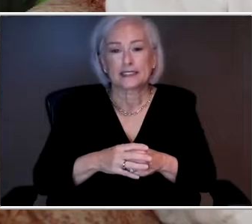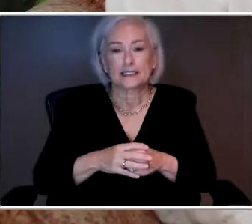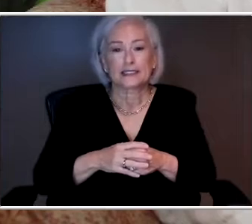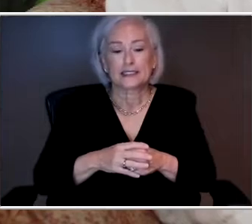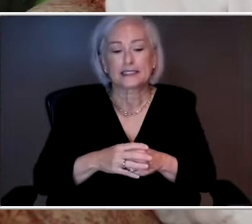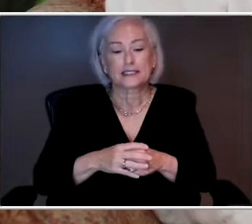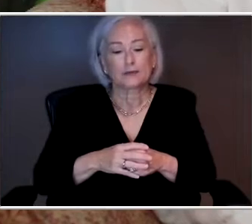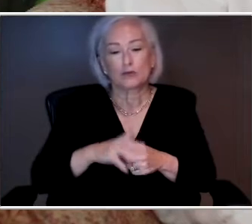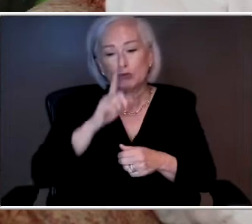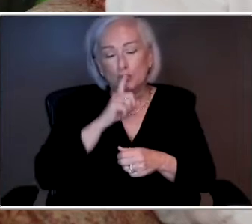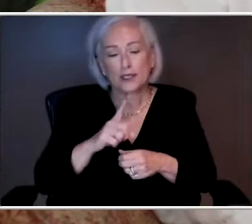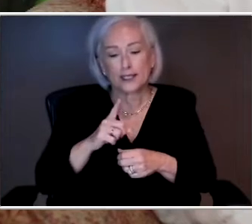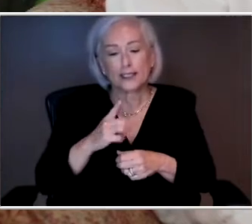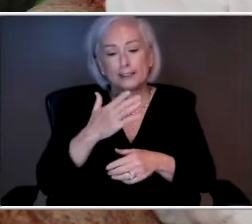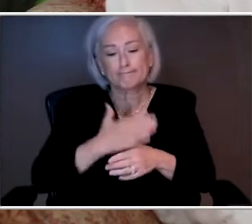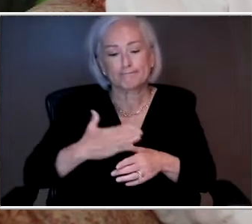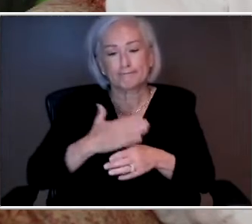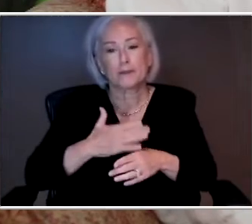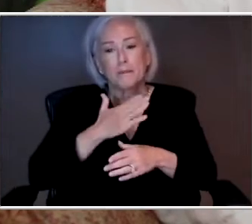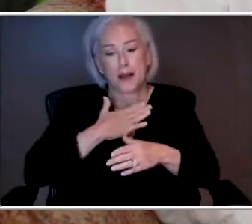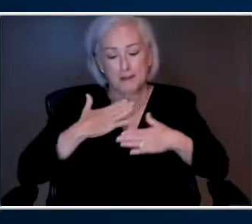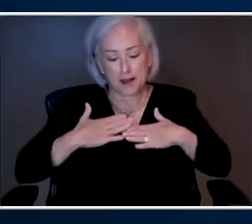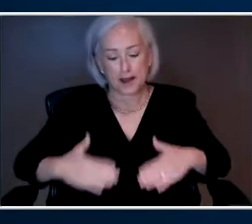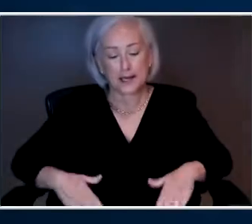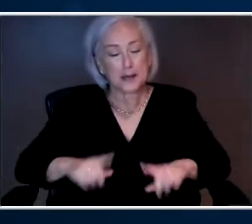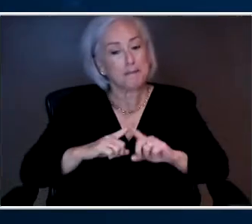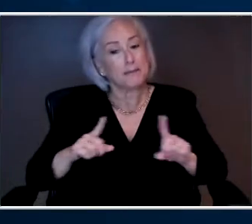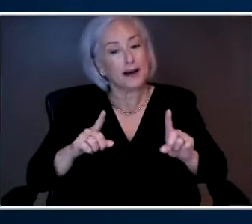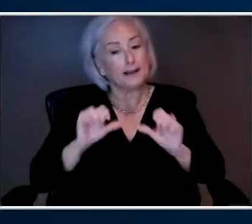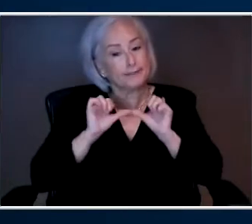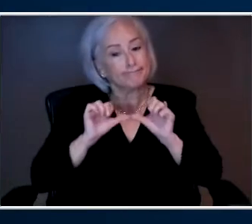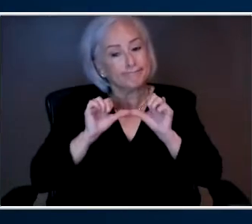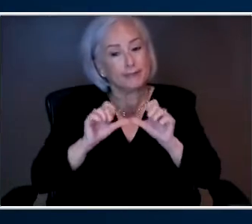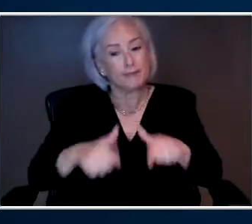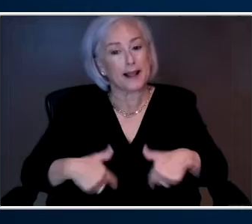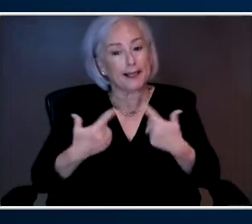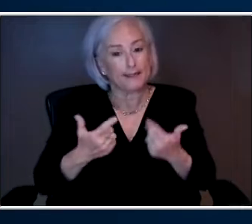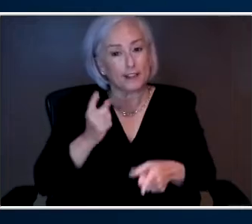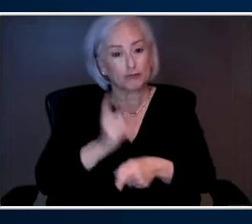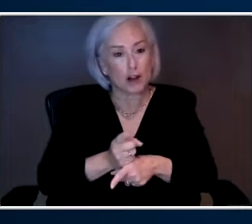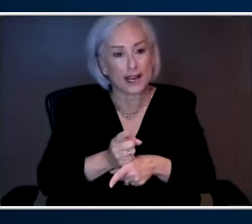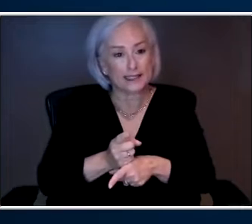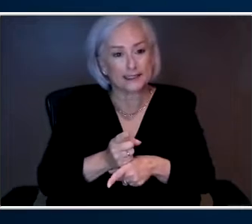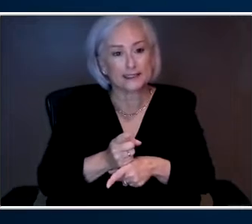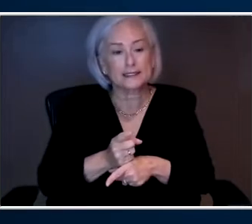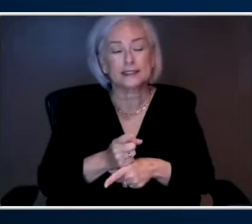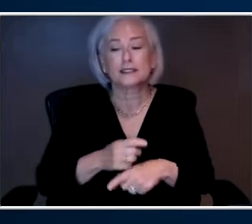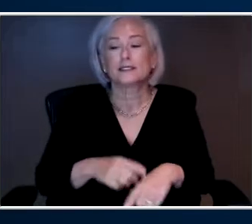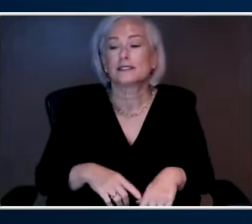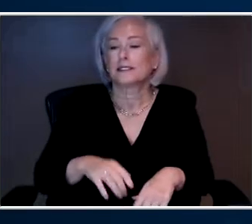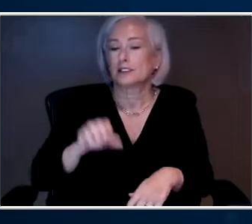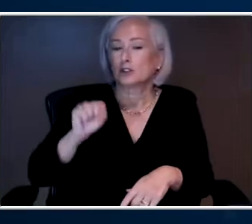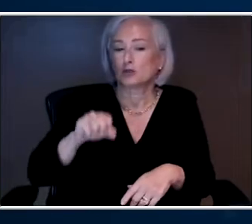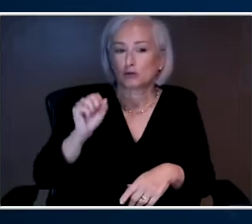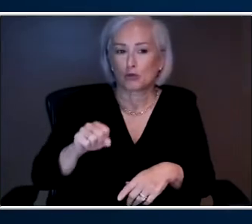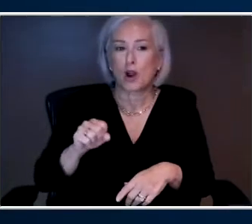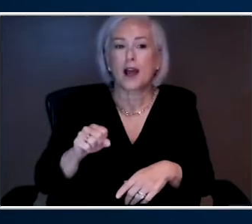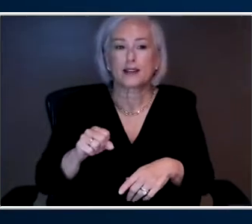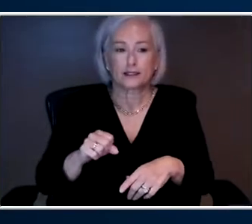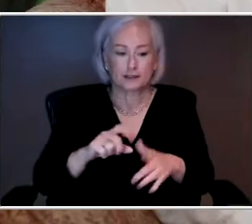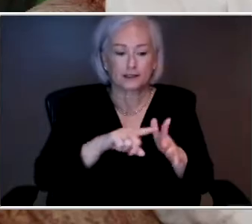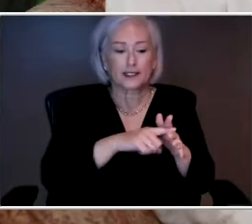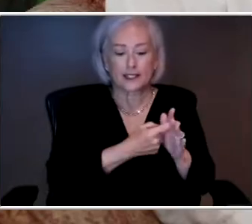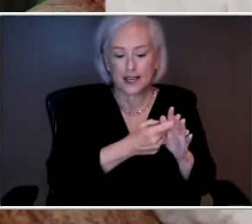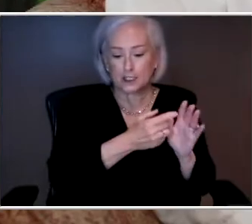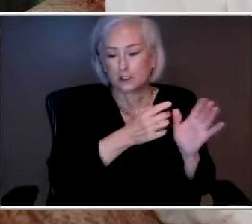but it's a way to keep you kicking, you know. Right, that bridge I to didn't transplant. have any choice. And a lot of